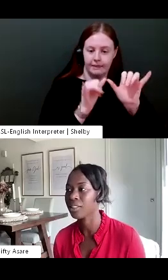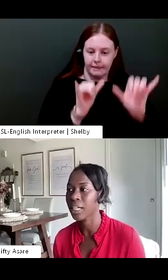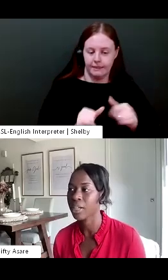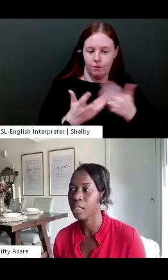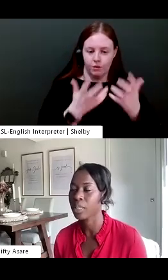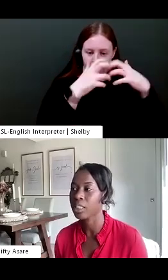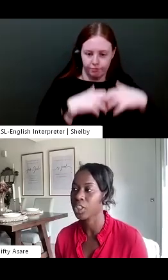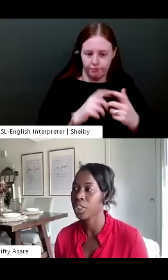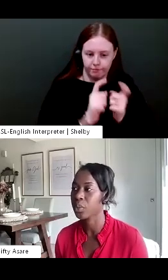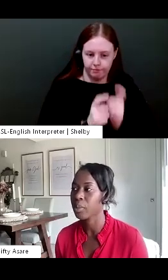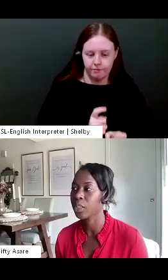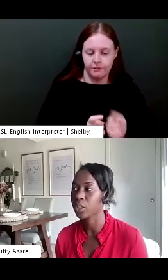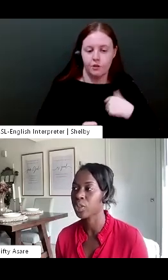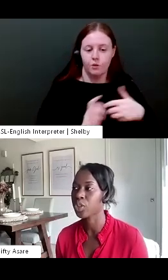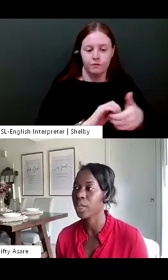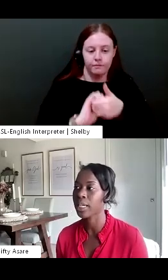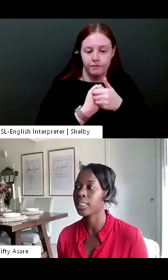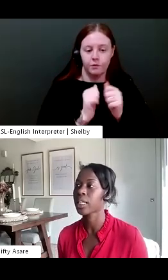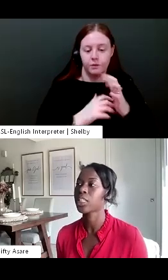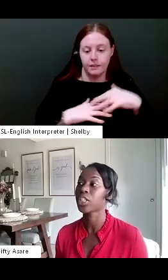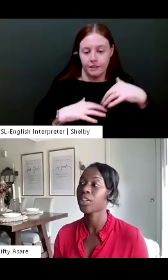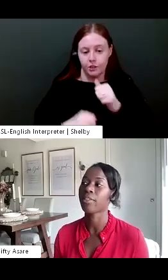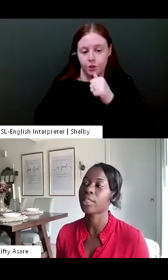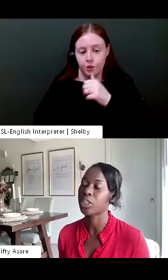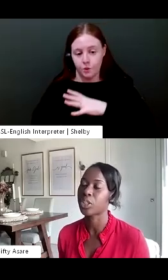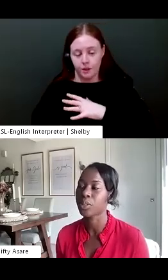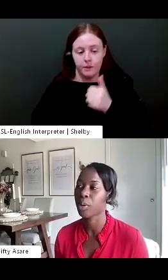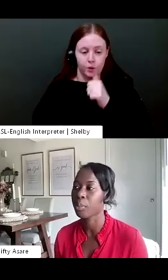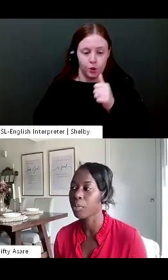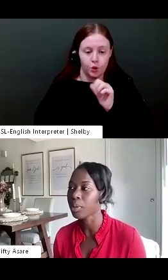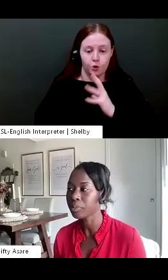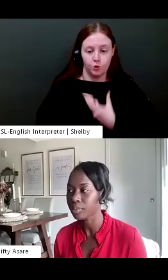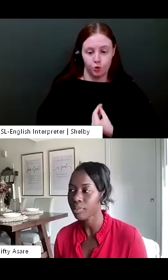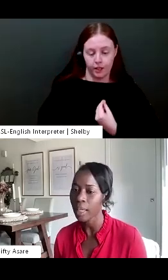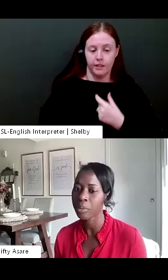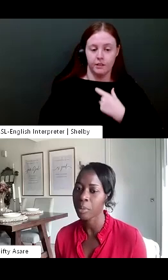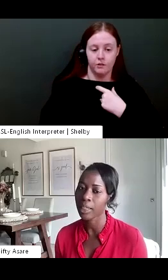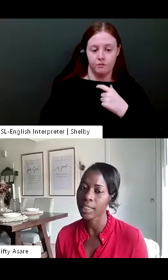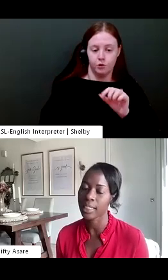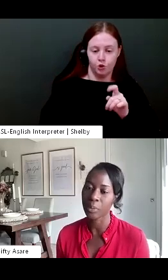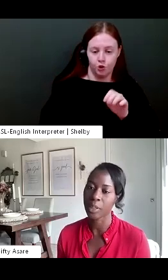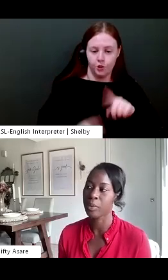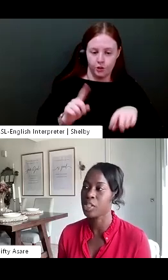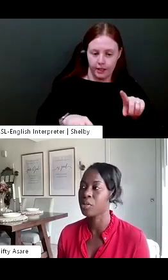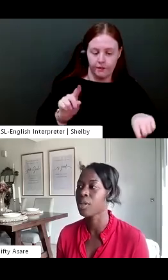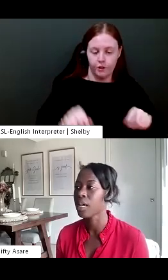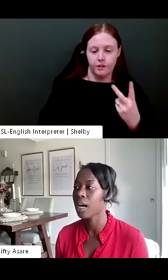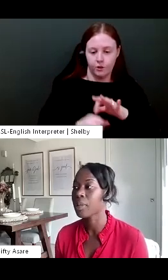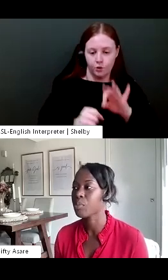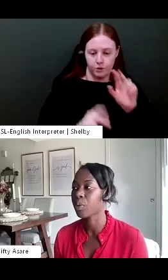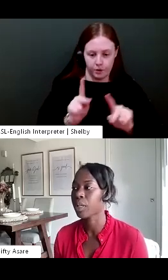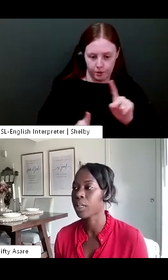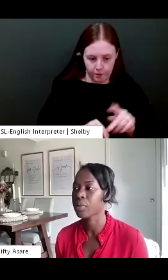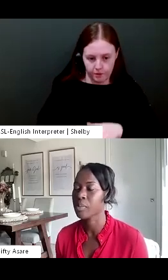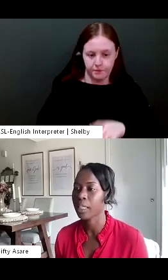in solidarity with Indigenous women, girls, trans, gender diverse, and two-spirit people. And we recognize that the work we do